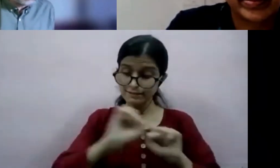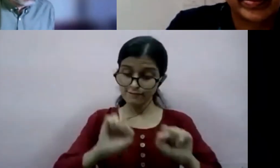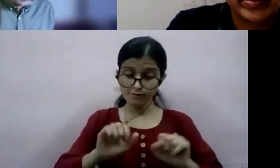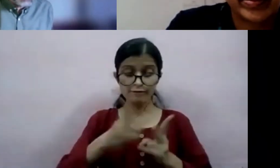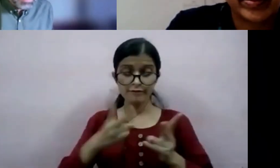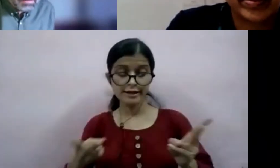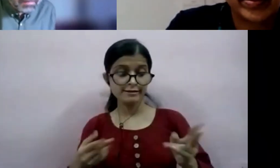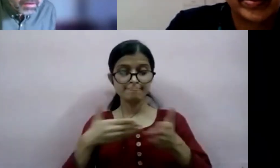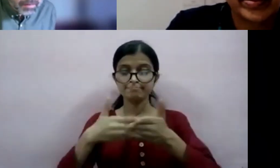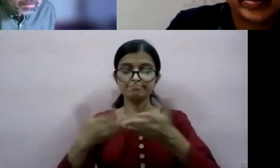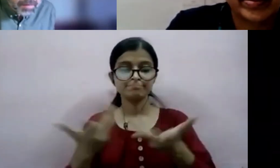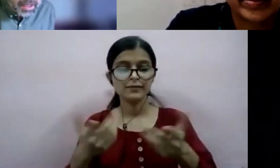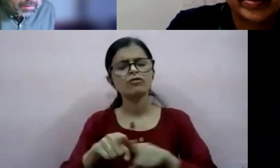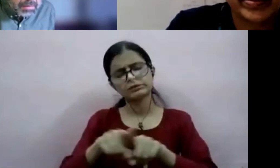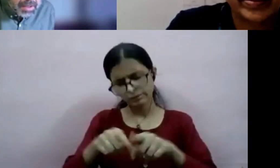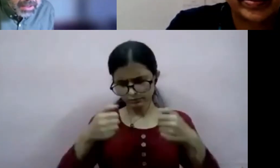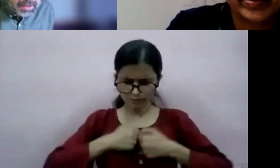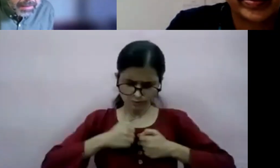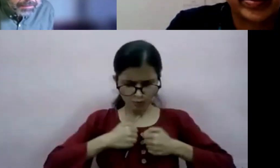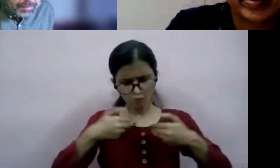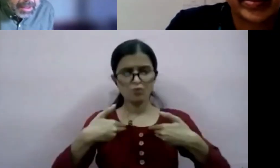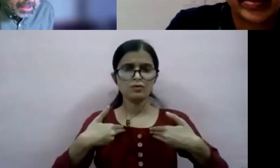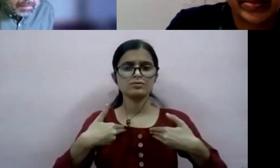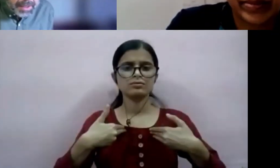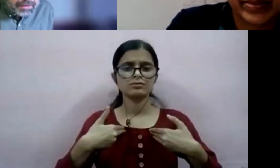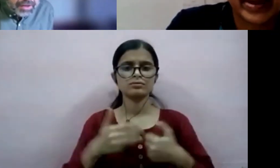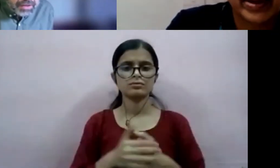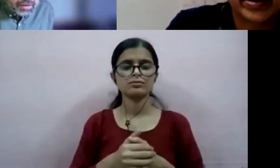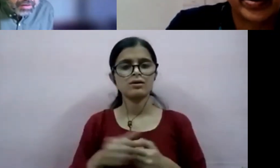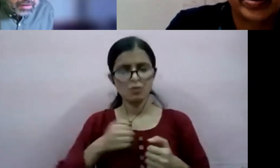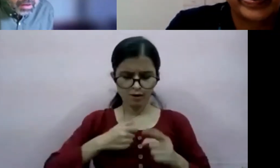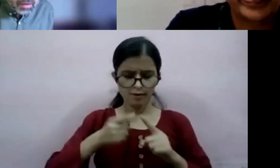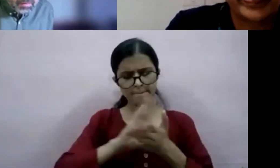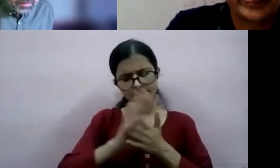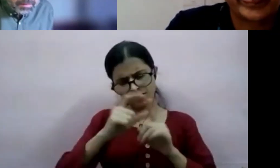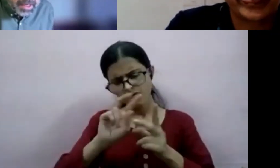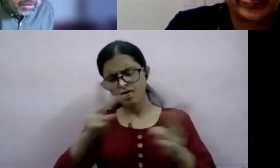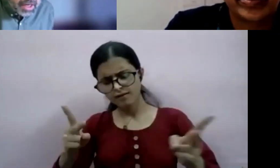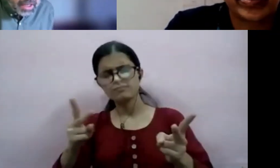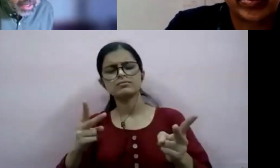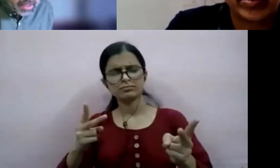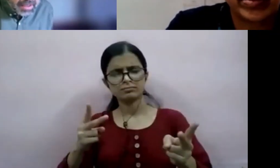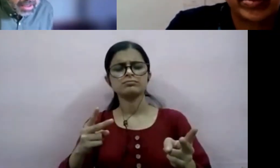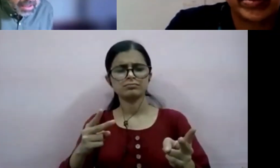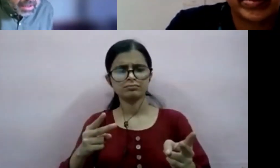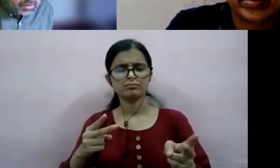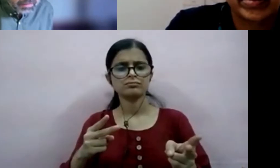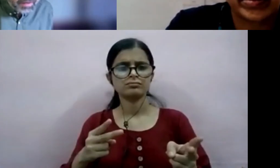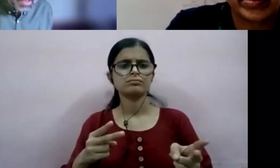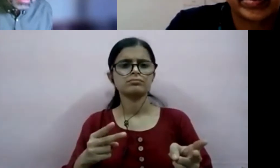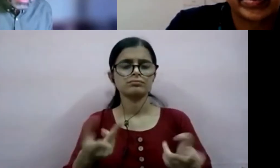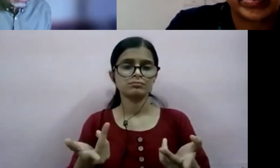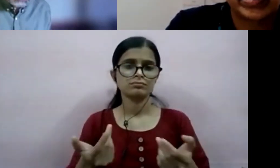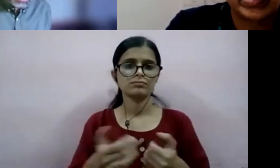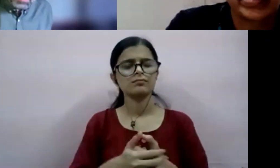through? And I'm thinking, for example, of one of my PhD students who from Malaysia, Aizan